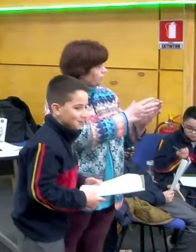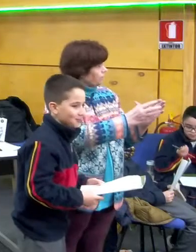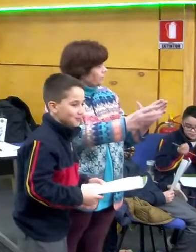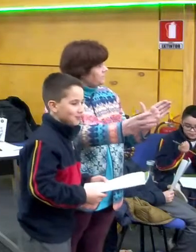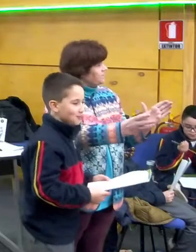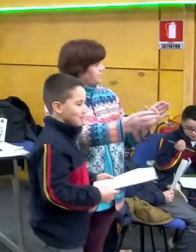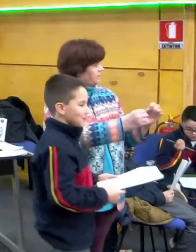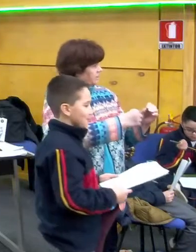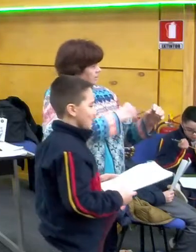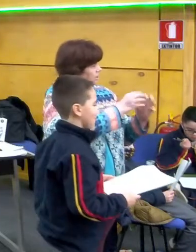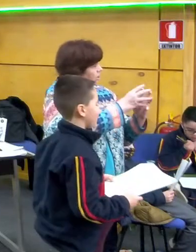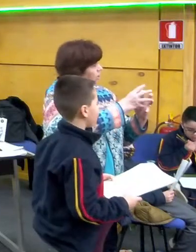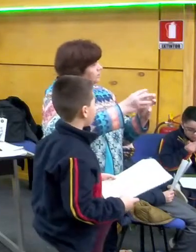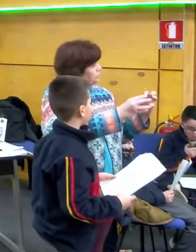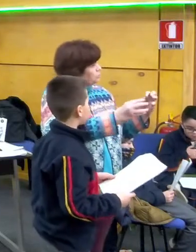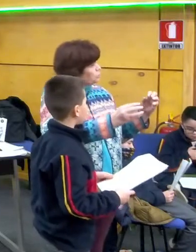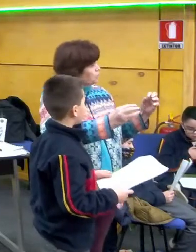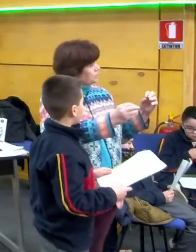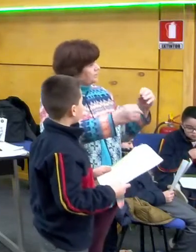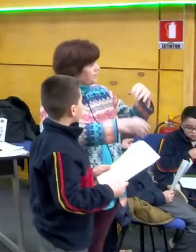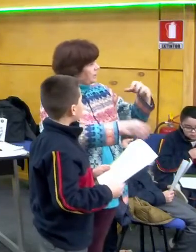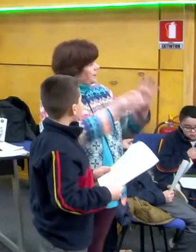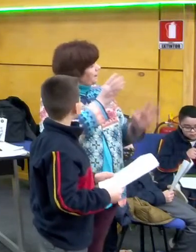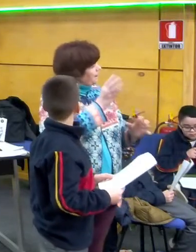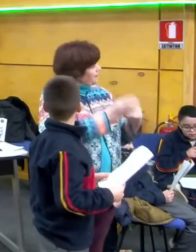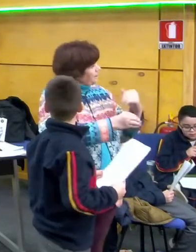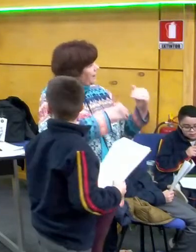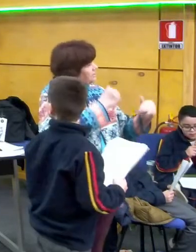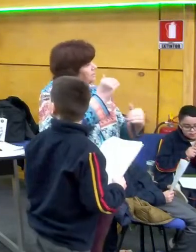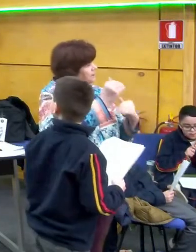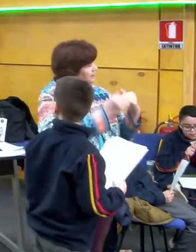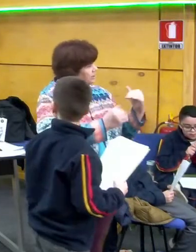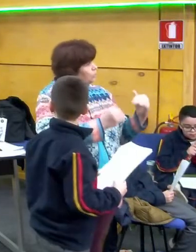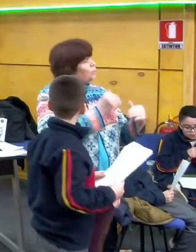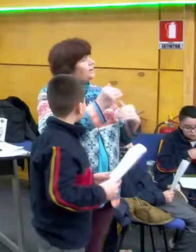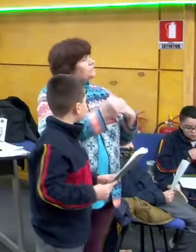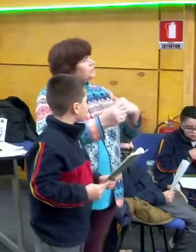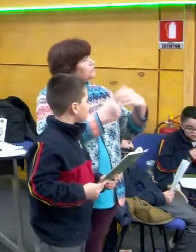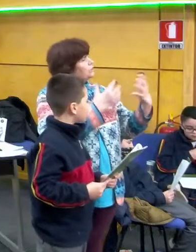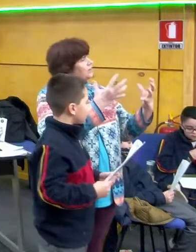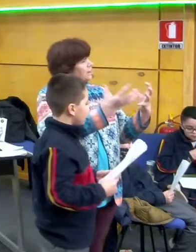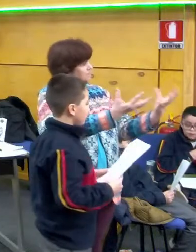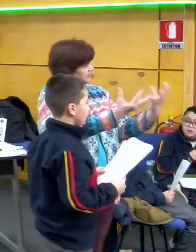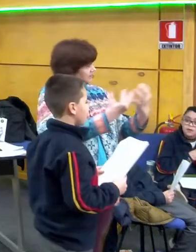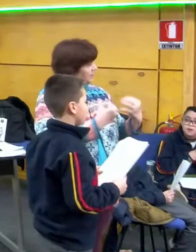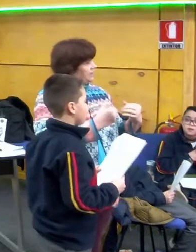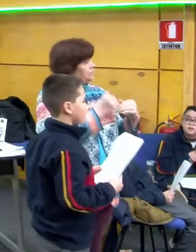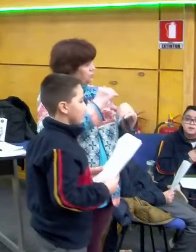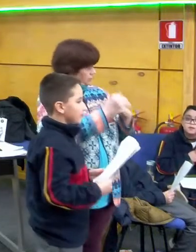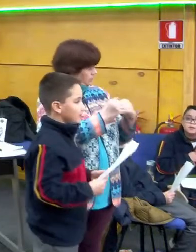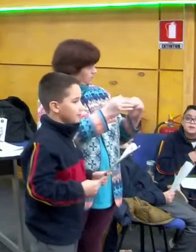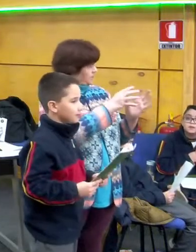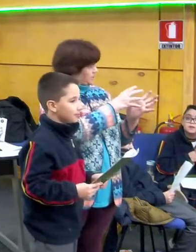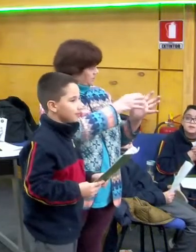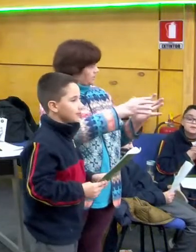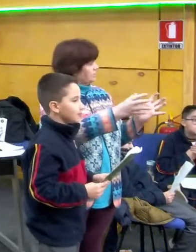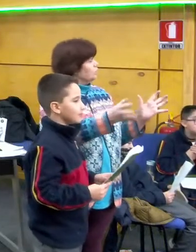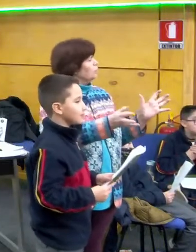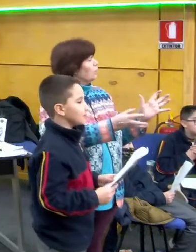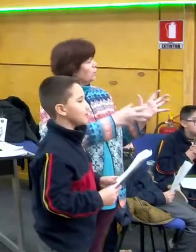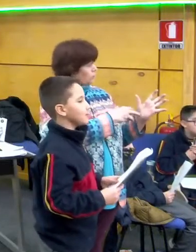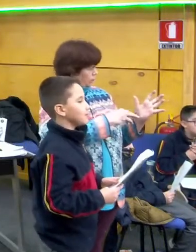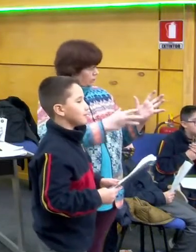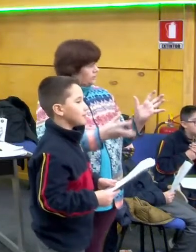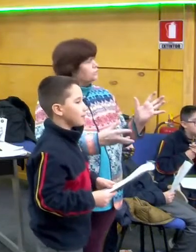the phrasing. All of these words, he has to pick when he's going to look up and engage because it's